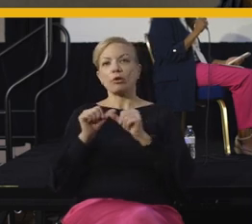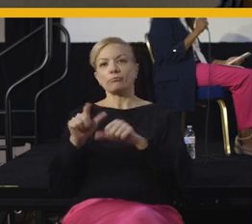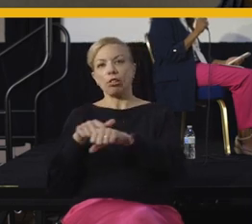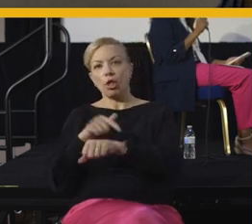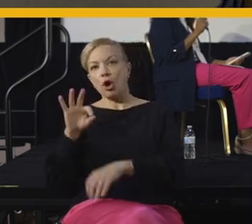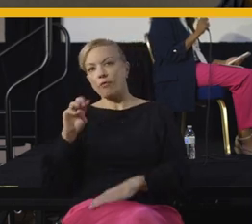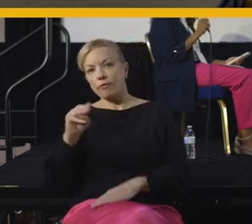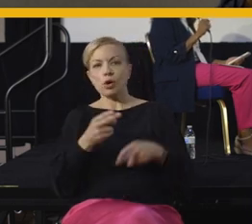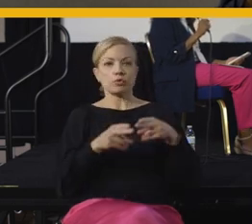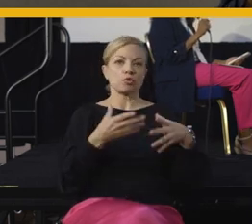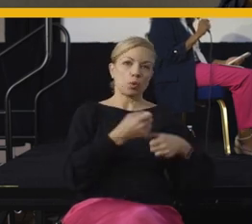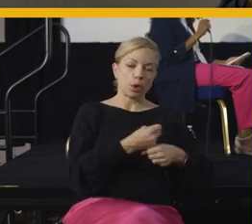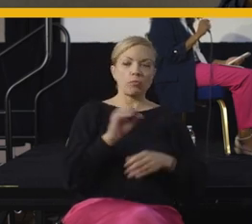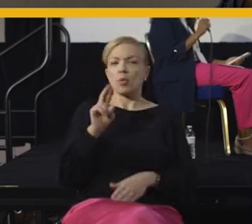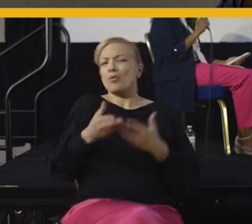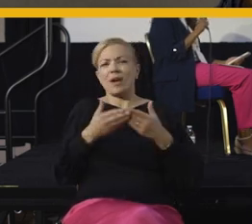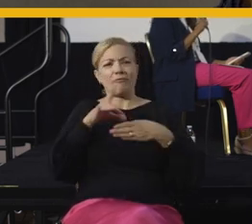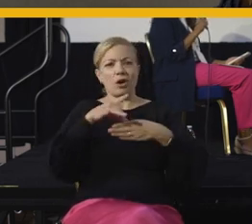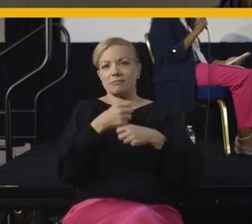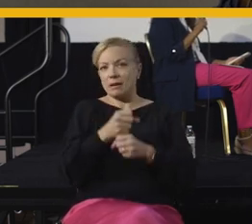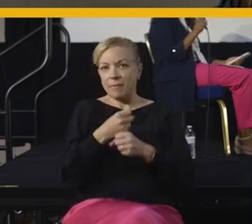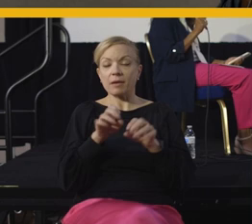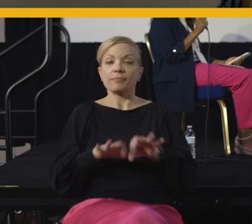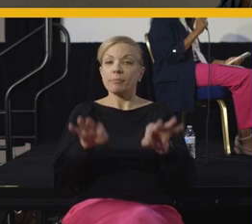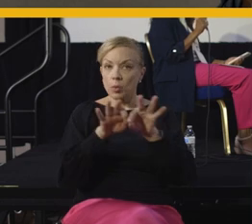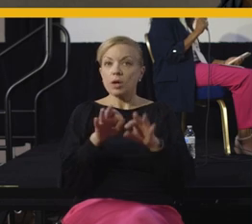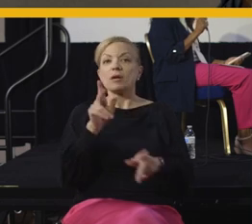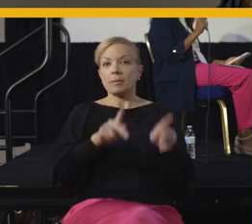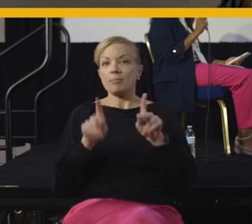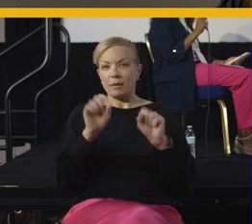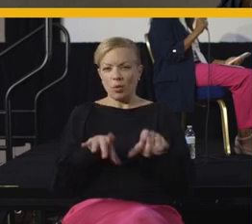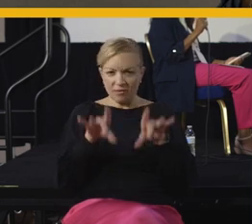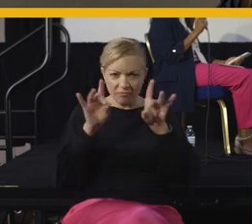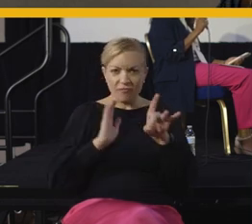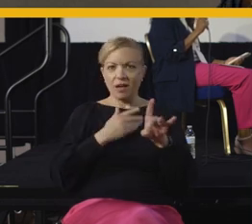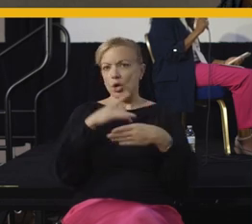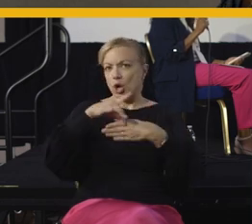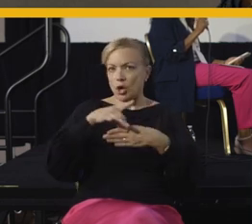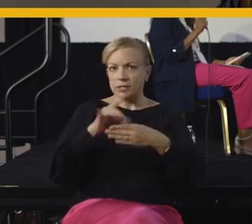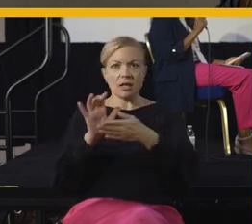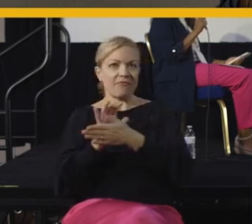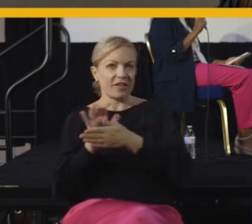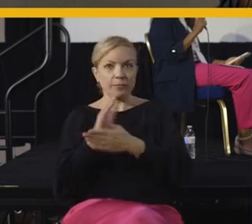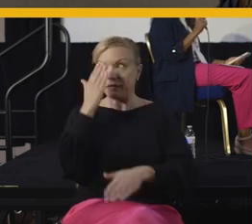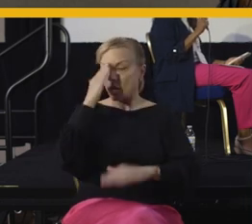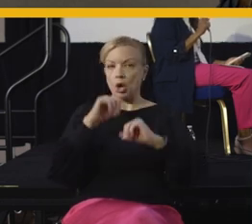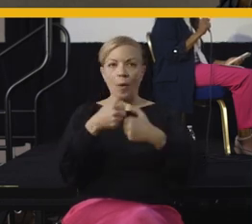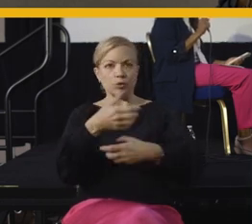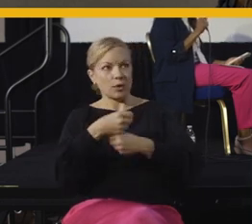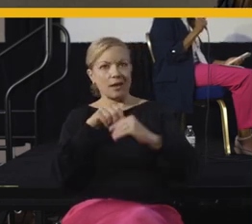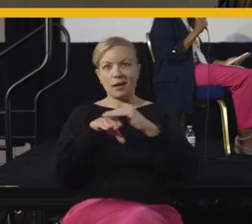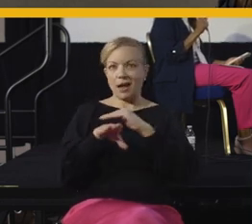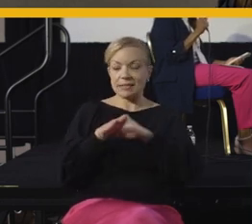short form or whatever type of content we're making. We want to make sure that people can find it, that people know how to access it, and